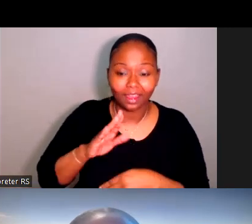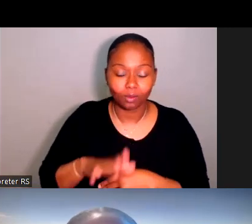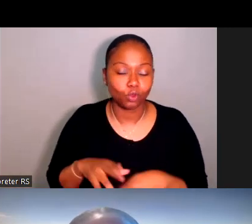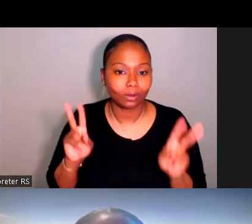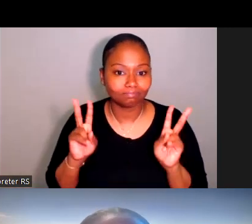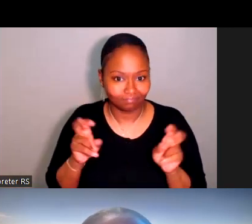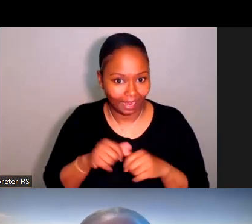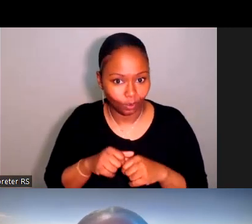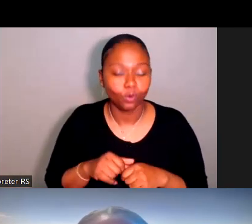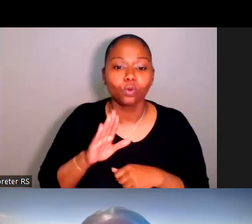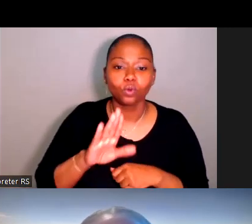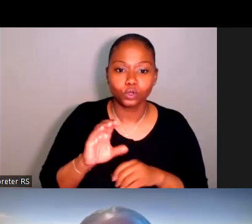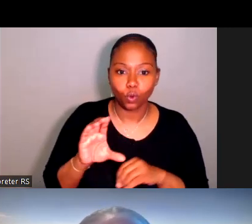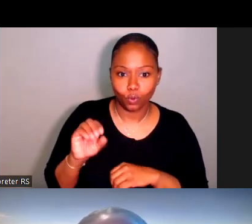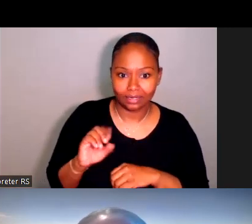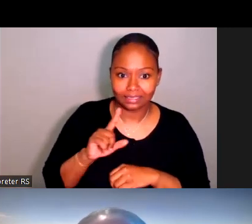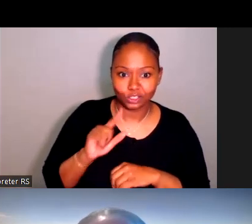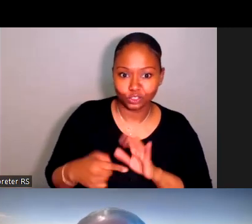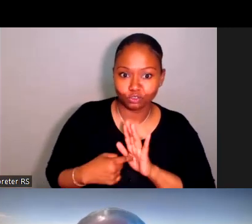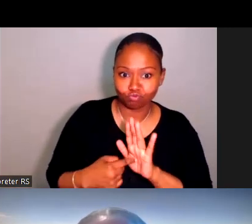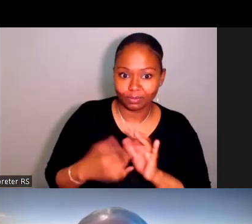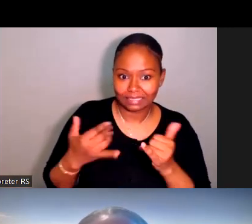the organization that you are representing today.